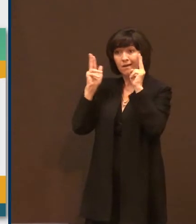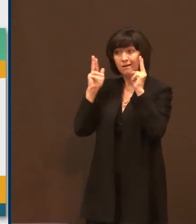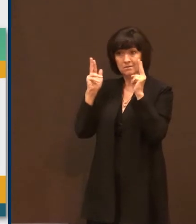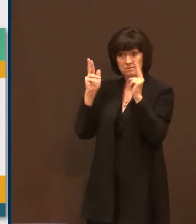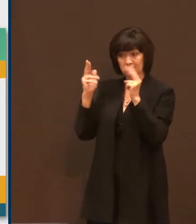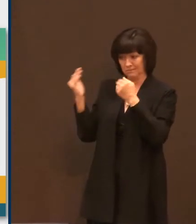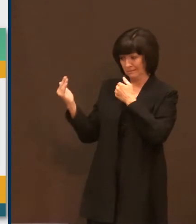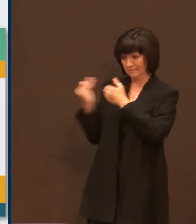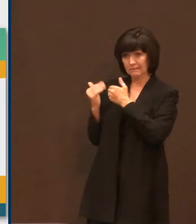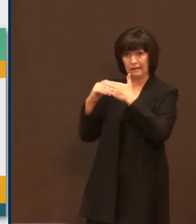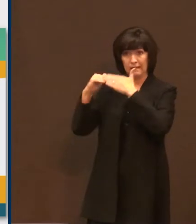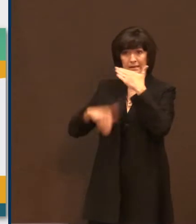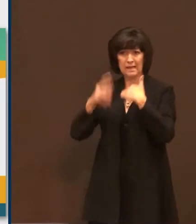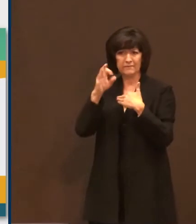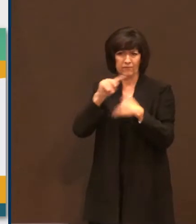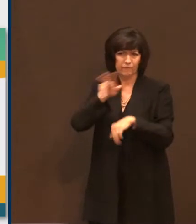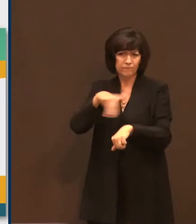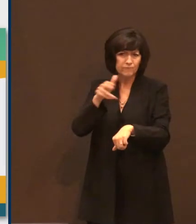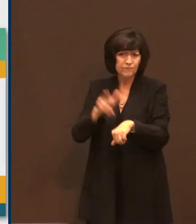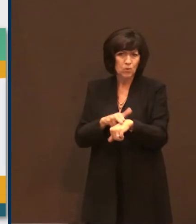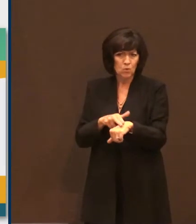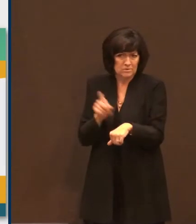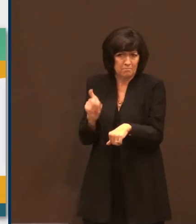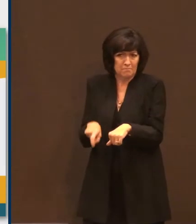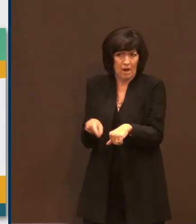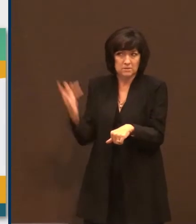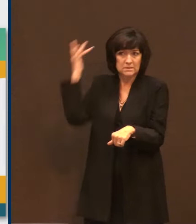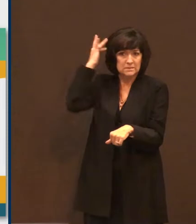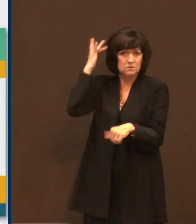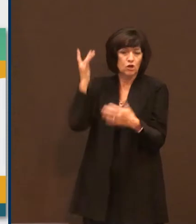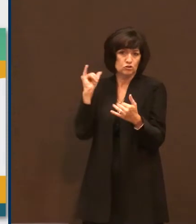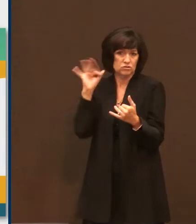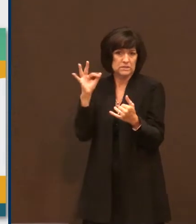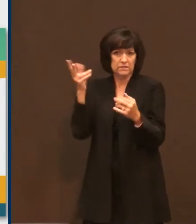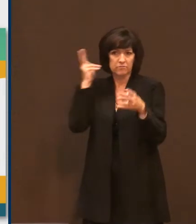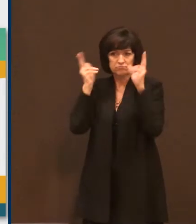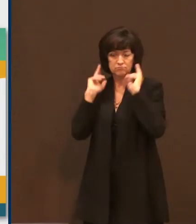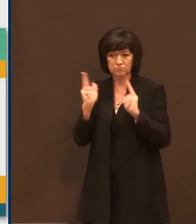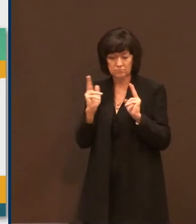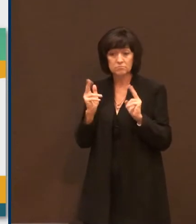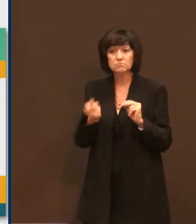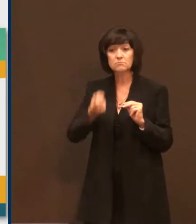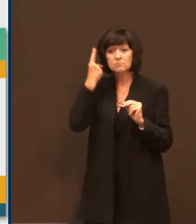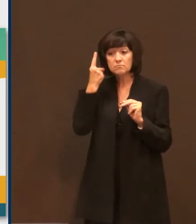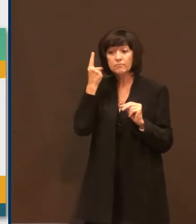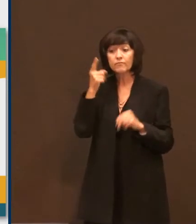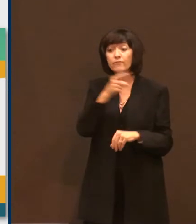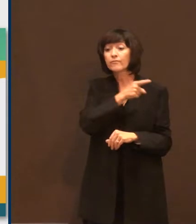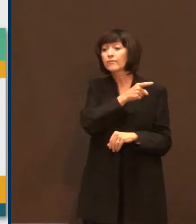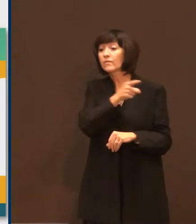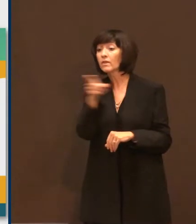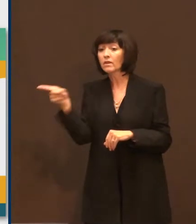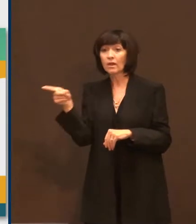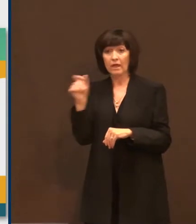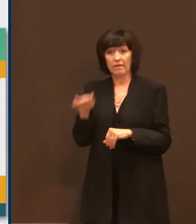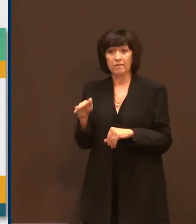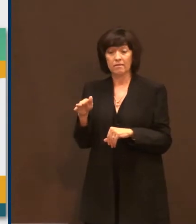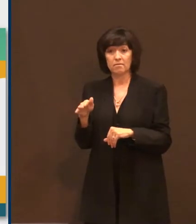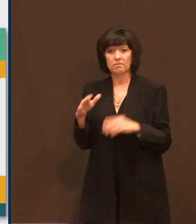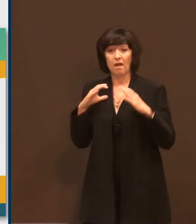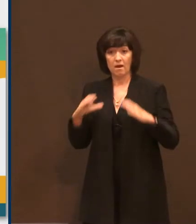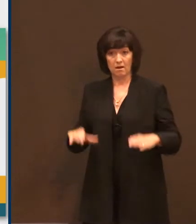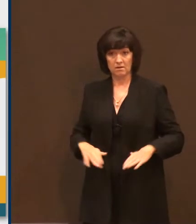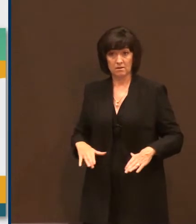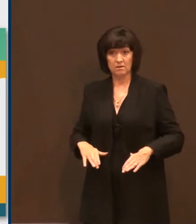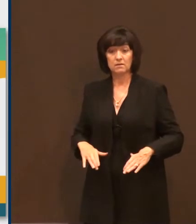right? And what they found was none of these clients who had been exposed became positive. And